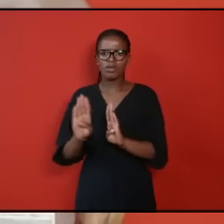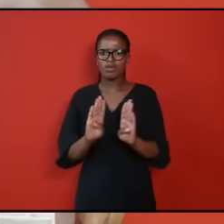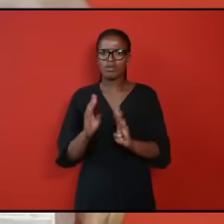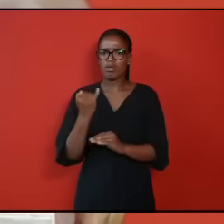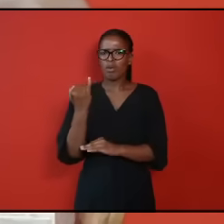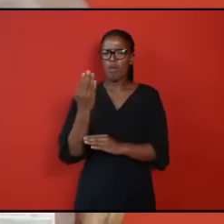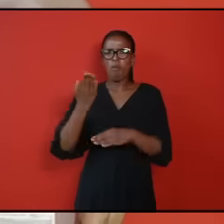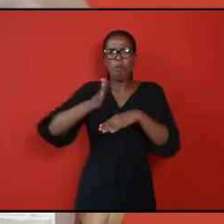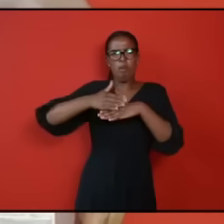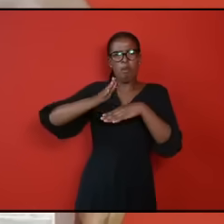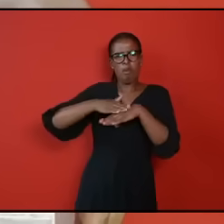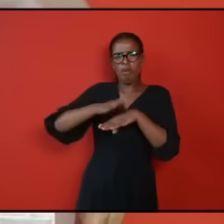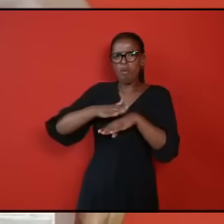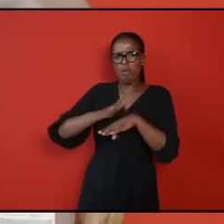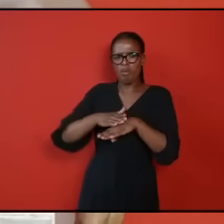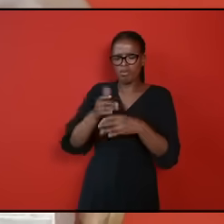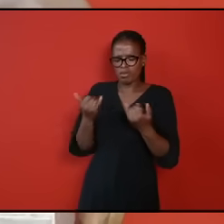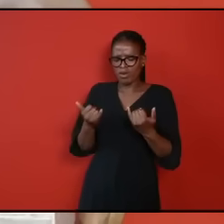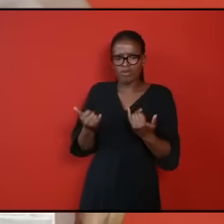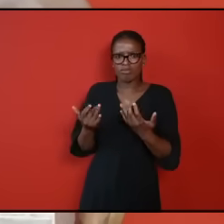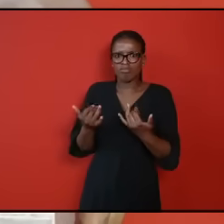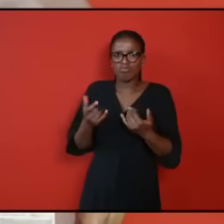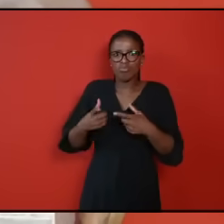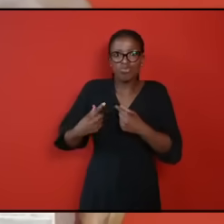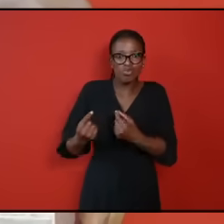even more mild than what he's doing.